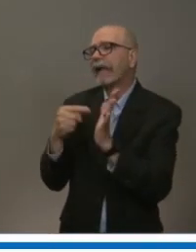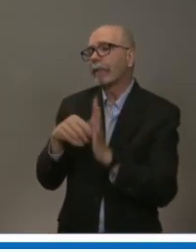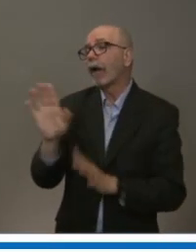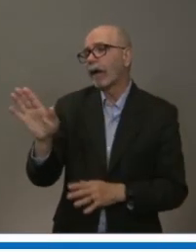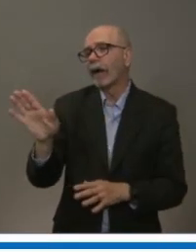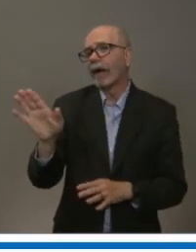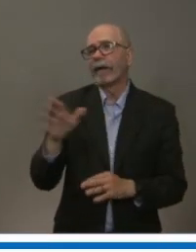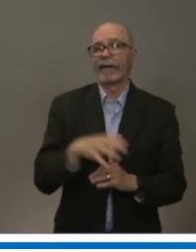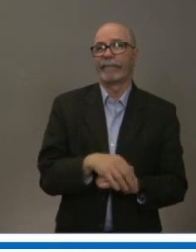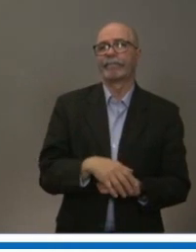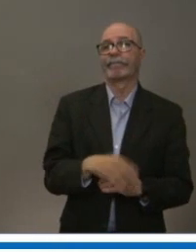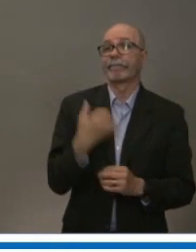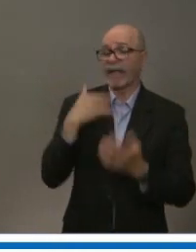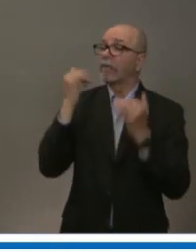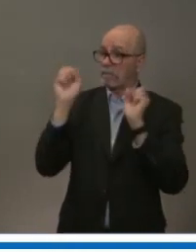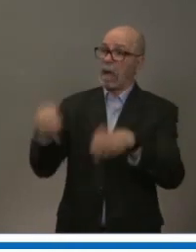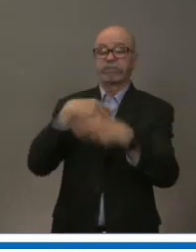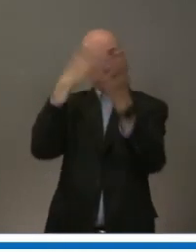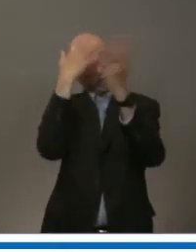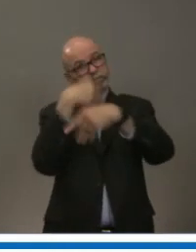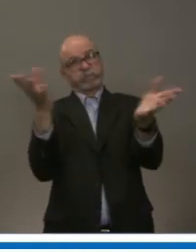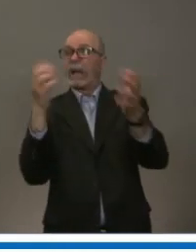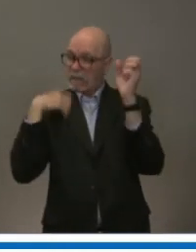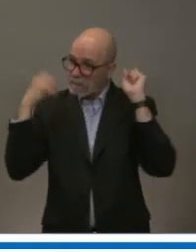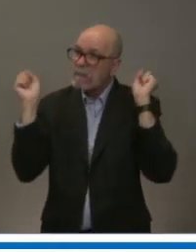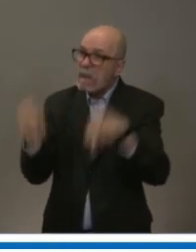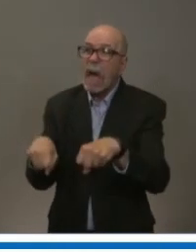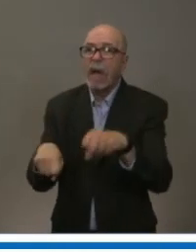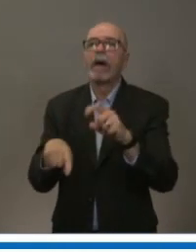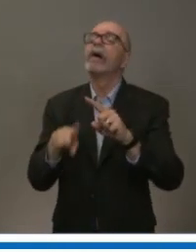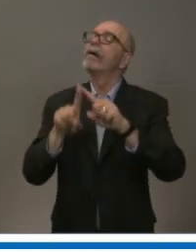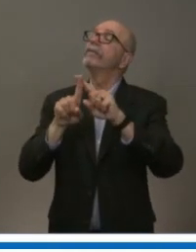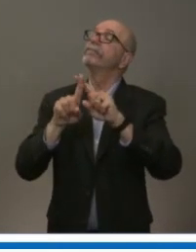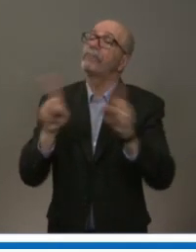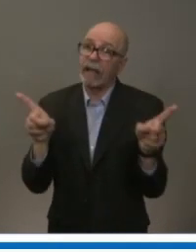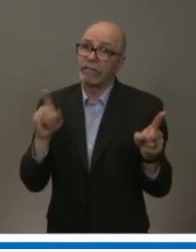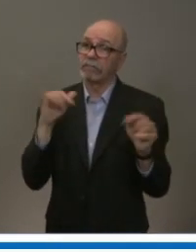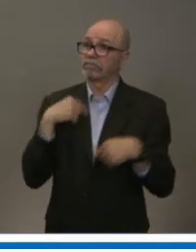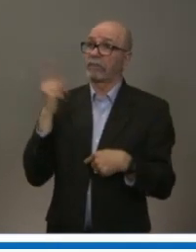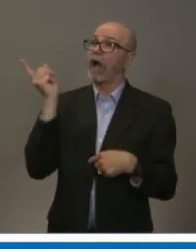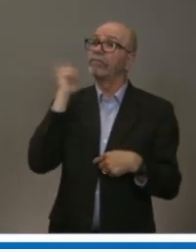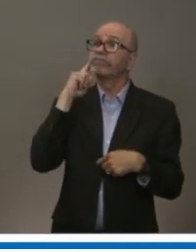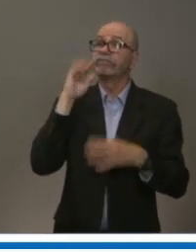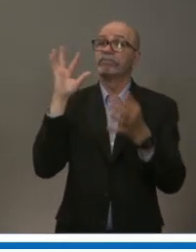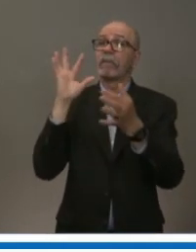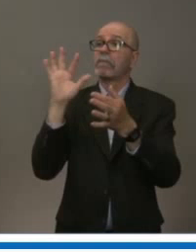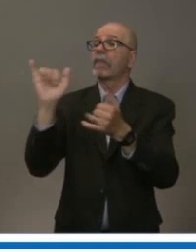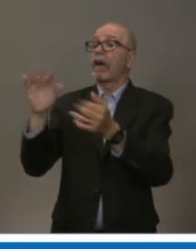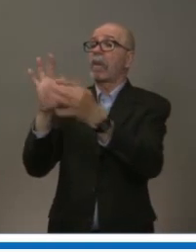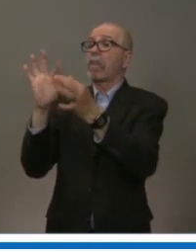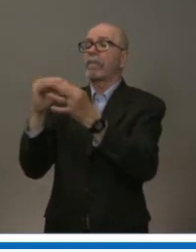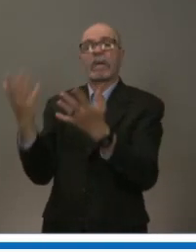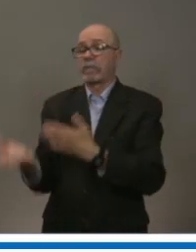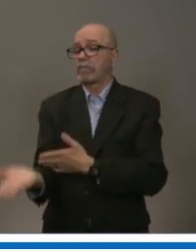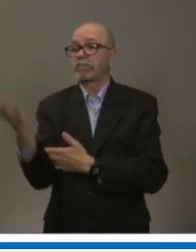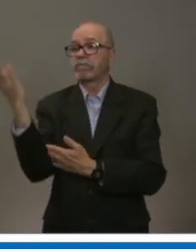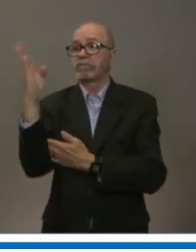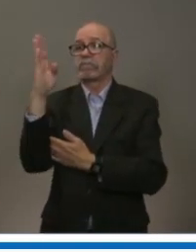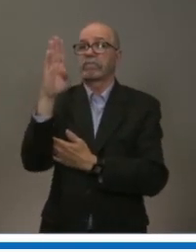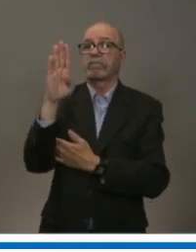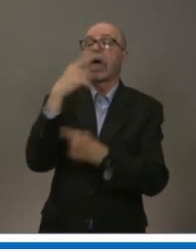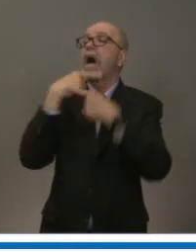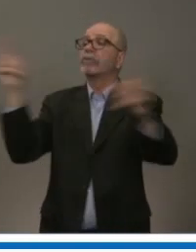of cases up to a certain point. A late-breaking story like that, I'm going to have to go back and find out more about this and what are the implications